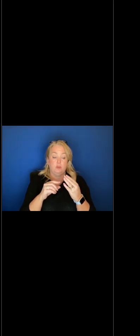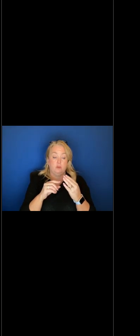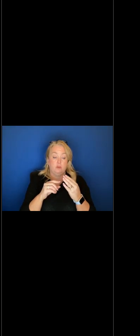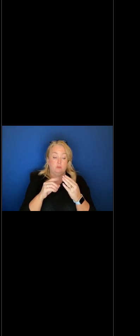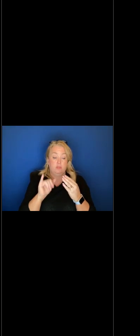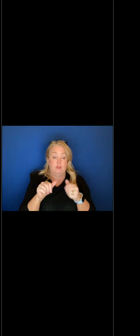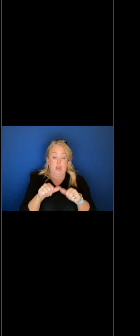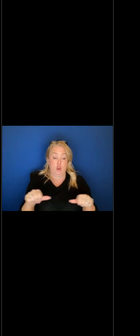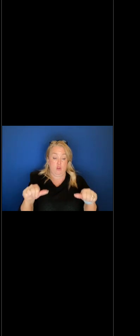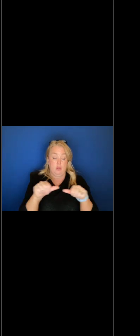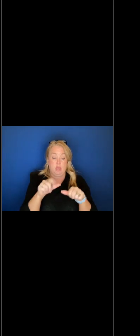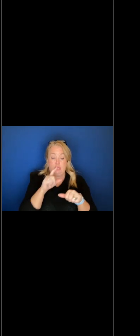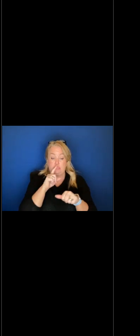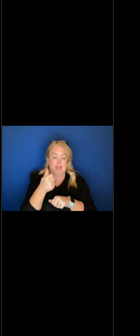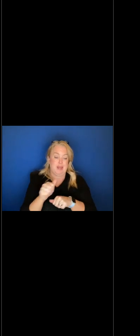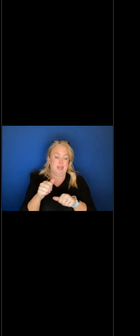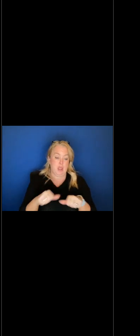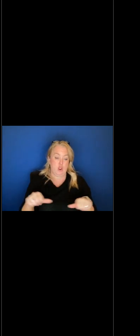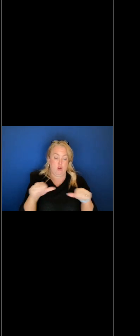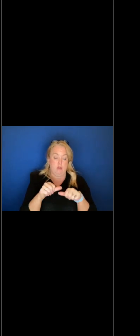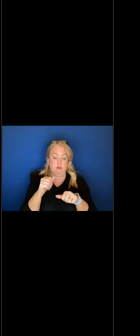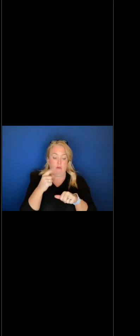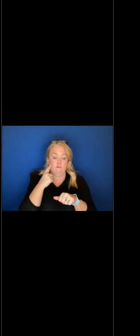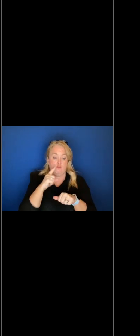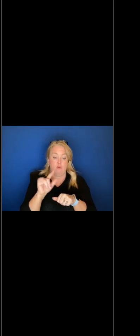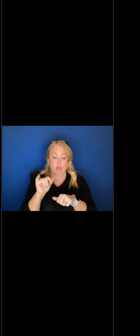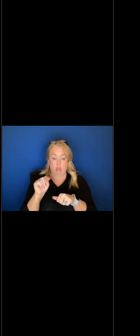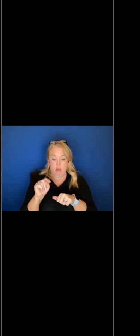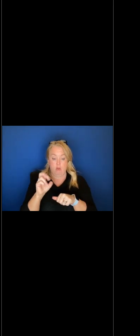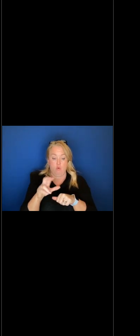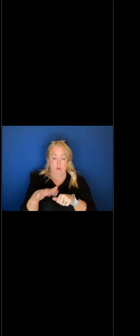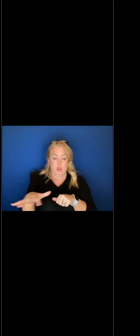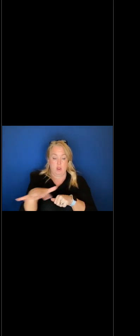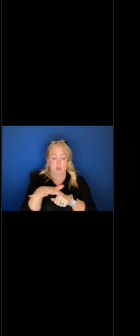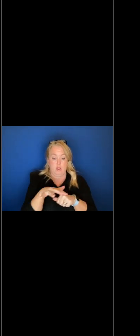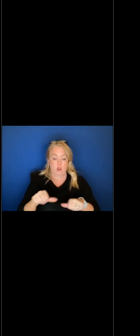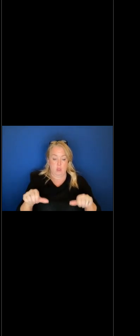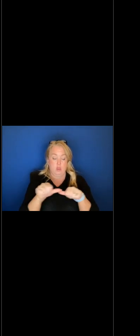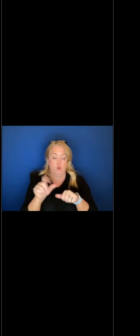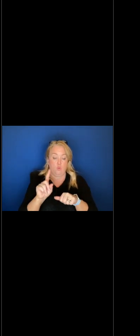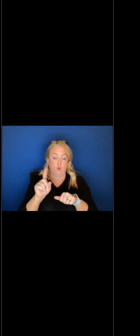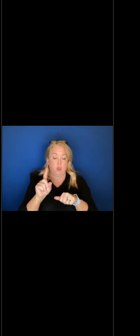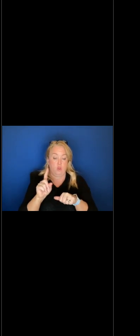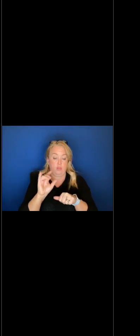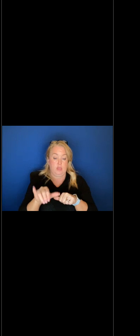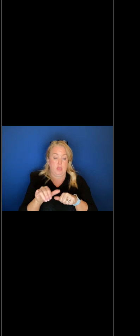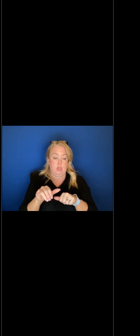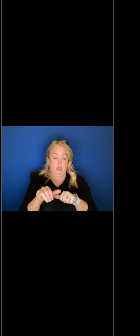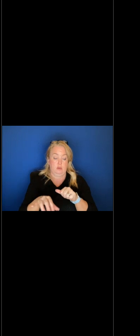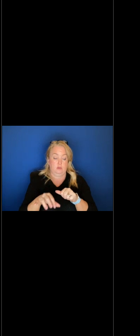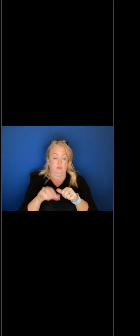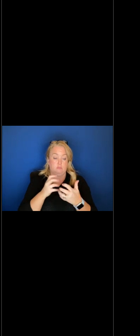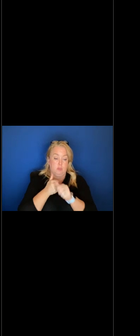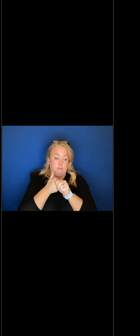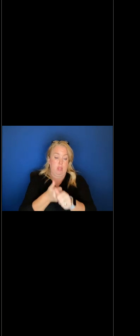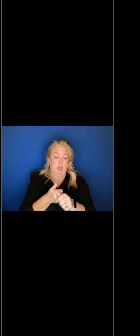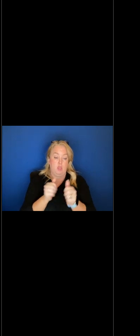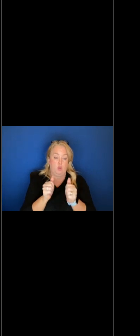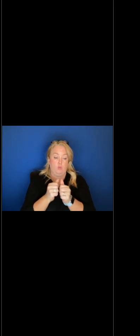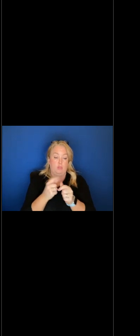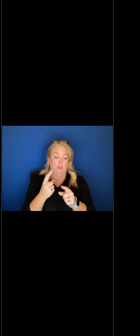Buildable area is any area of the lot or site where a building can be located in compliance